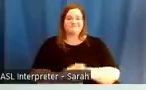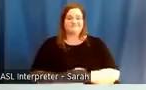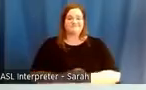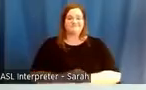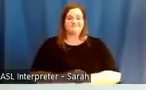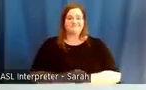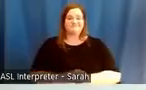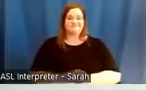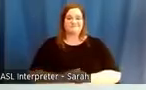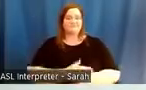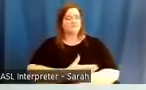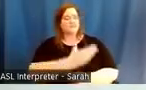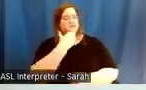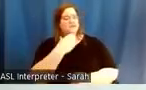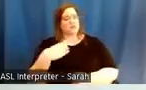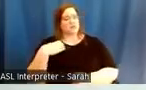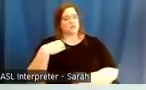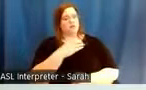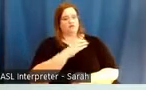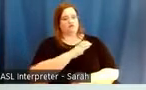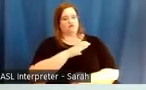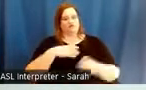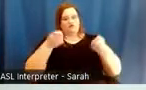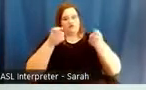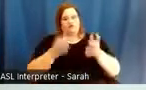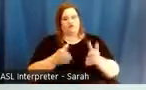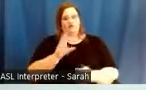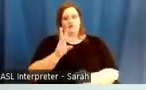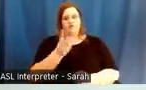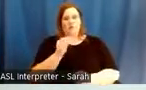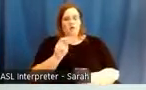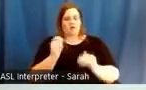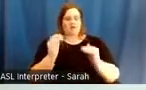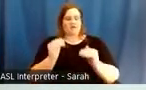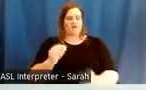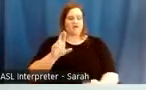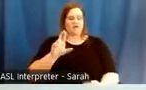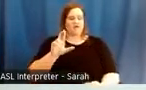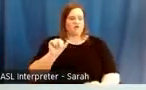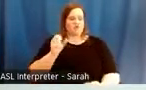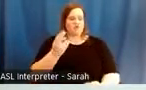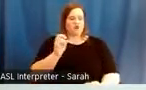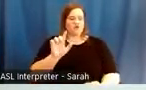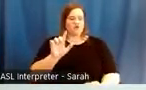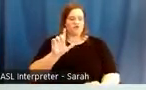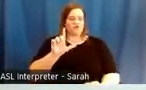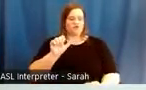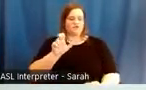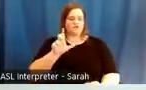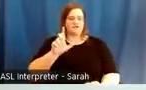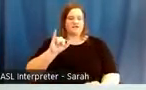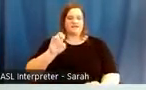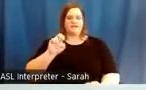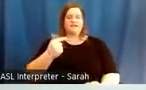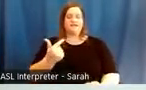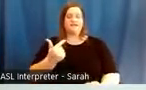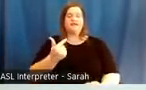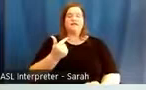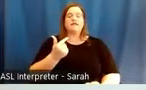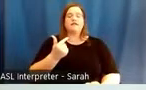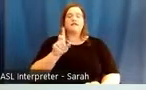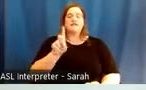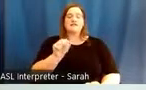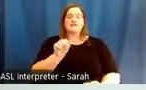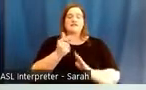Thank you, Commissioner White. Next, we'll hear from Rachel Selig, Director of the Disability Law Project.